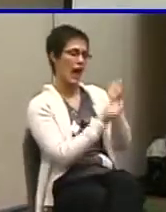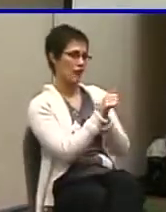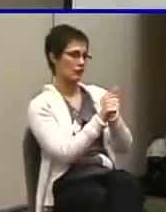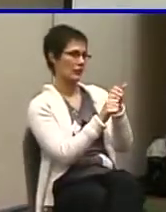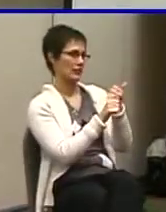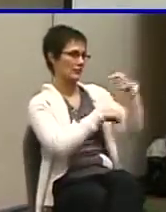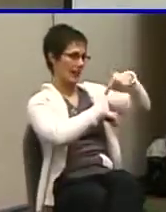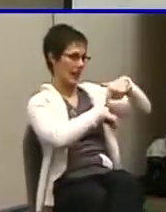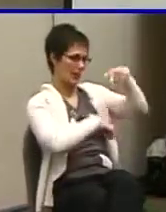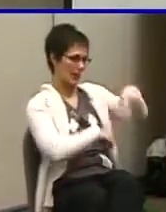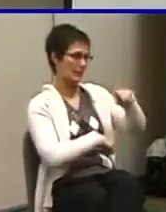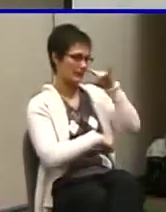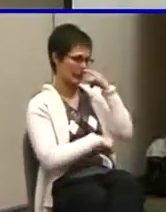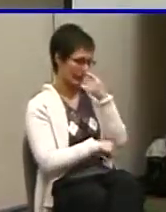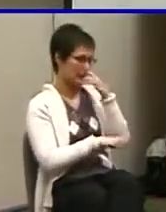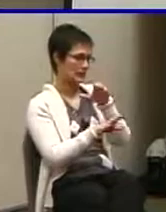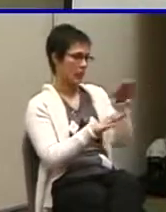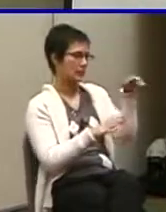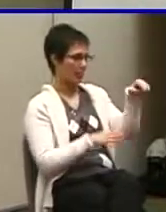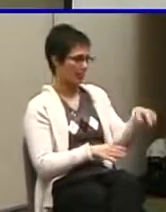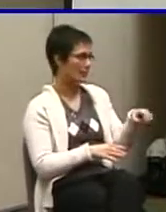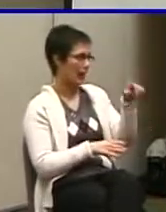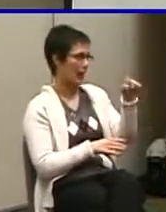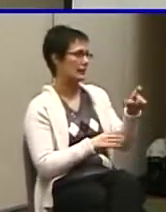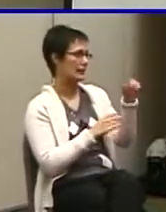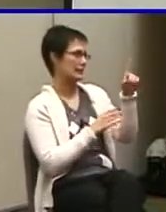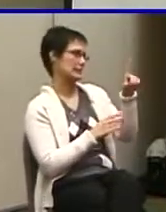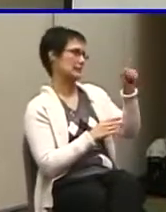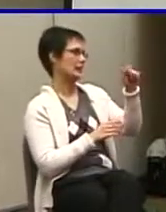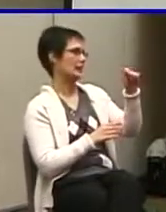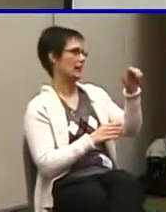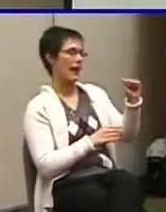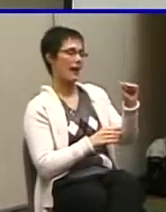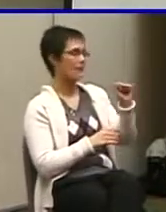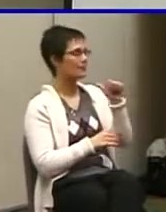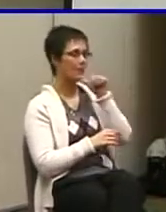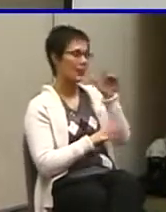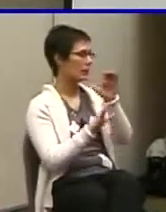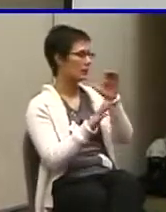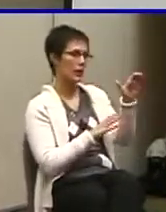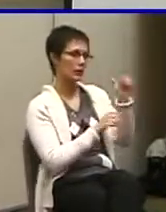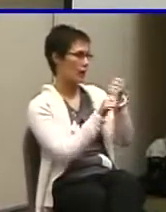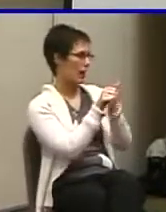kid does this. The reality is, they're not going to do it every time. You know,